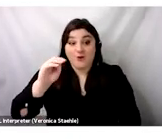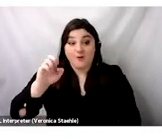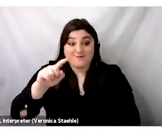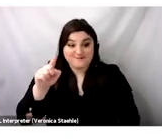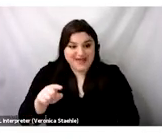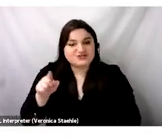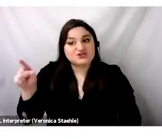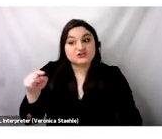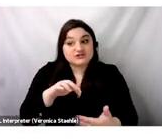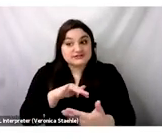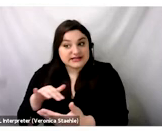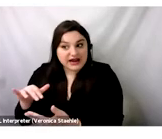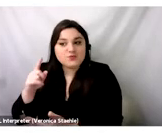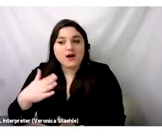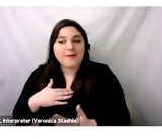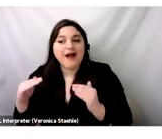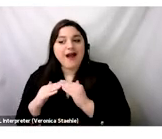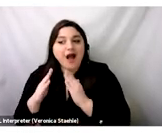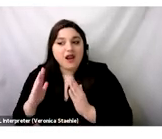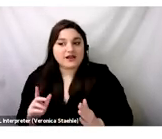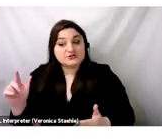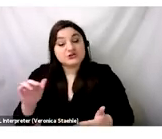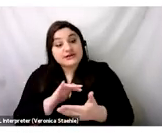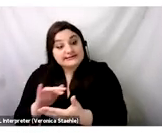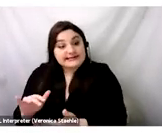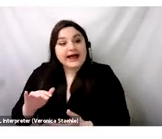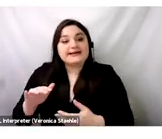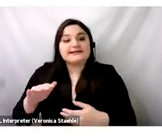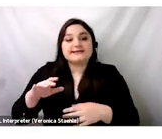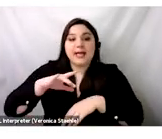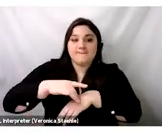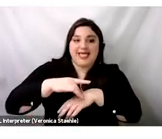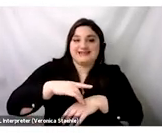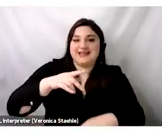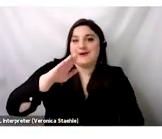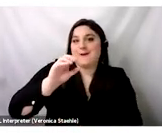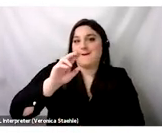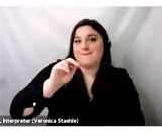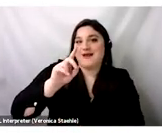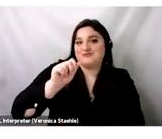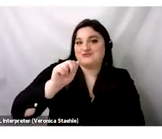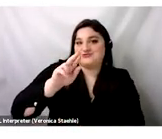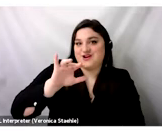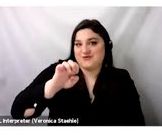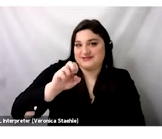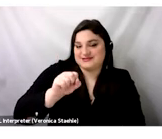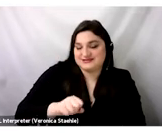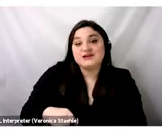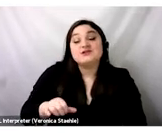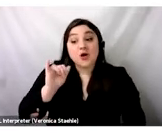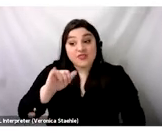It's essentially this concept that Earth can only take so much, right? So in terms of plastics,